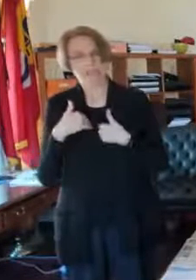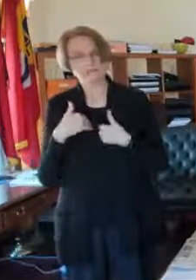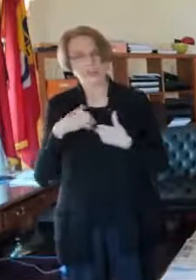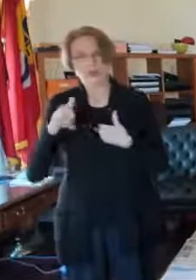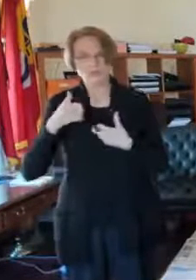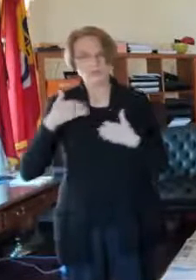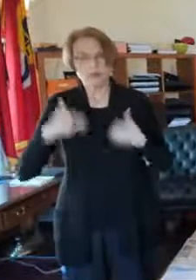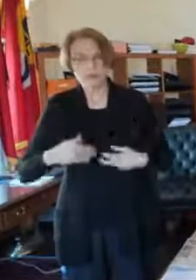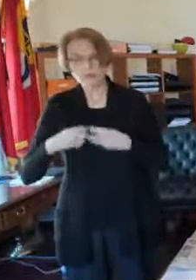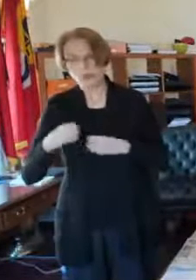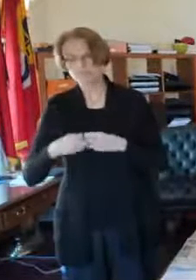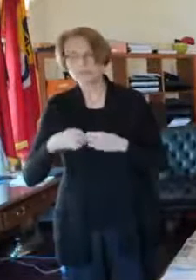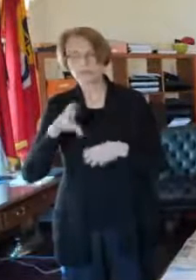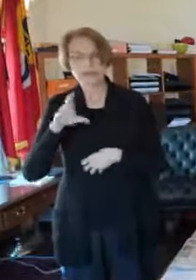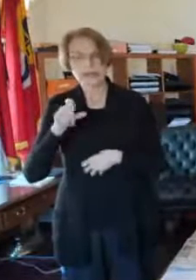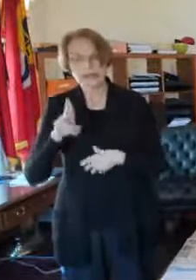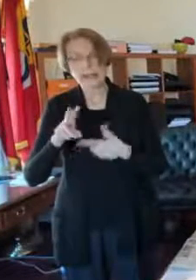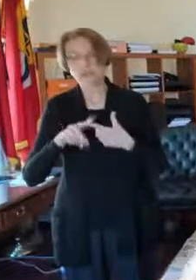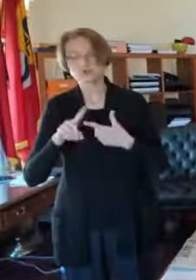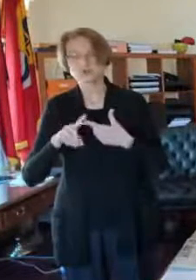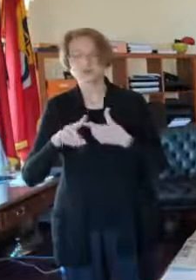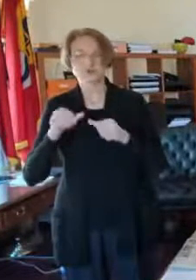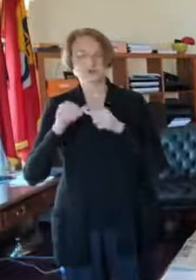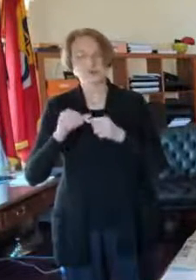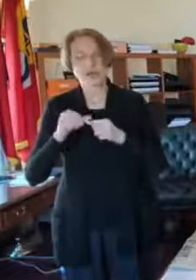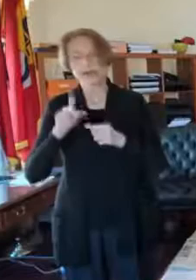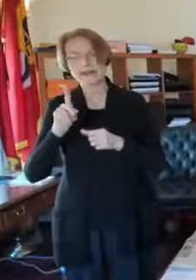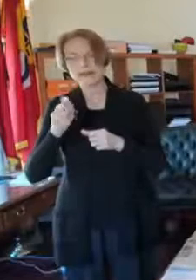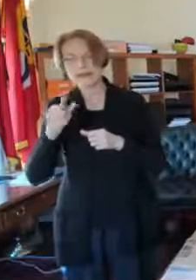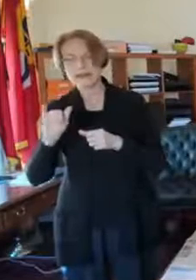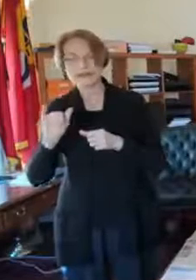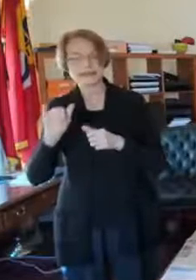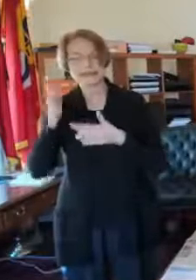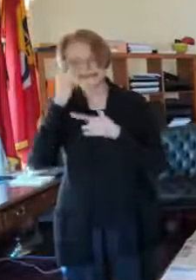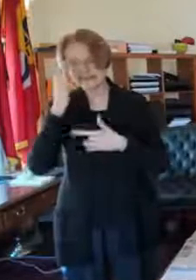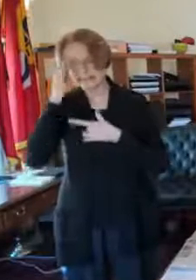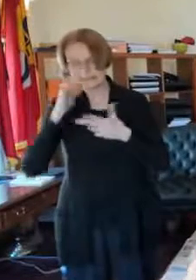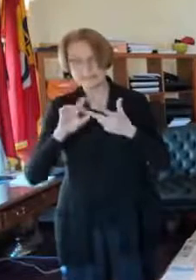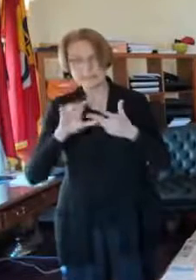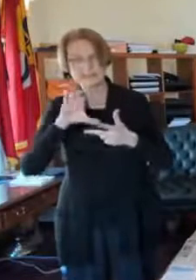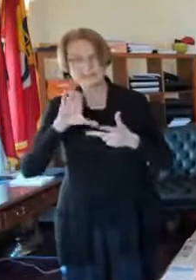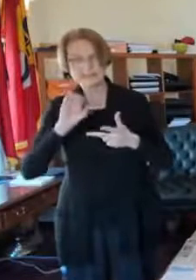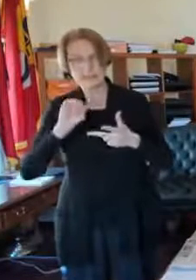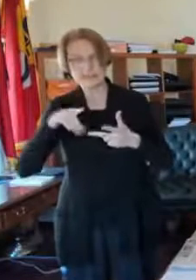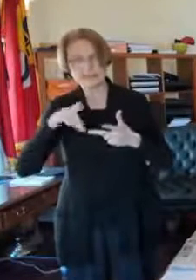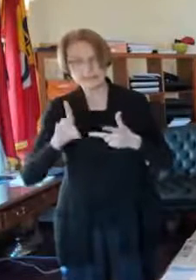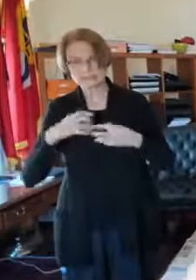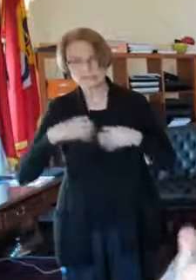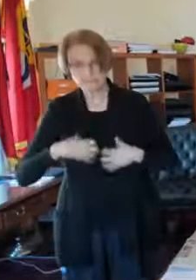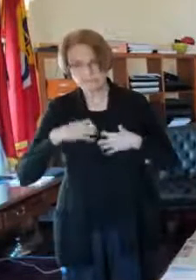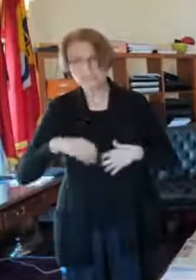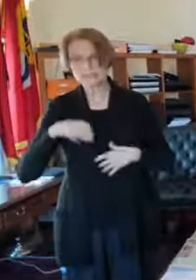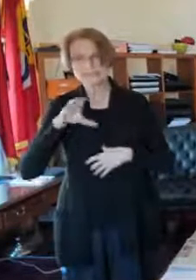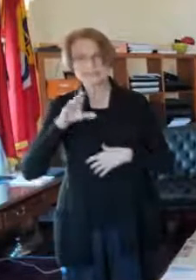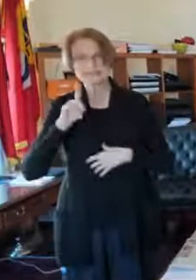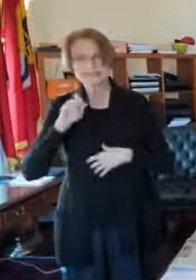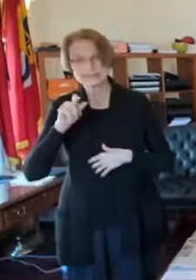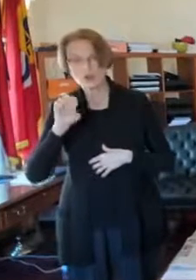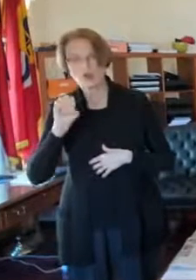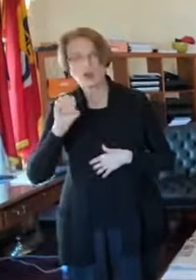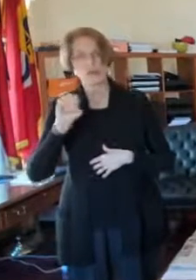conditions such as cancer, chronic kidney disease, COPD, sickle cell, pregnancy, severe